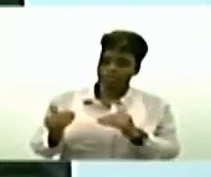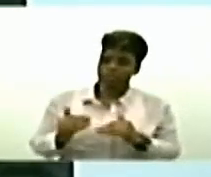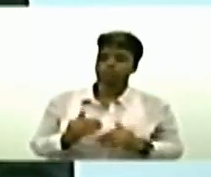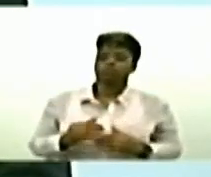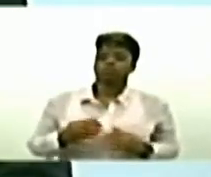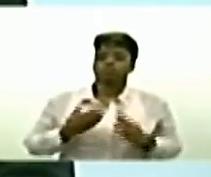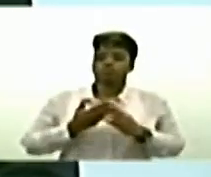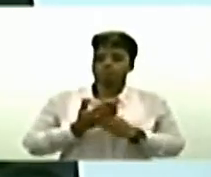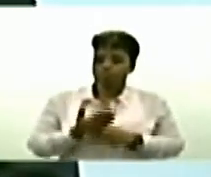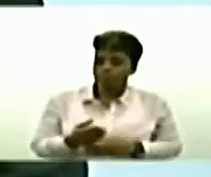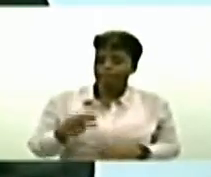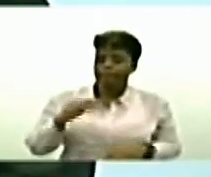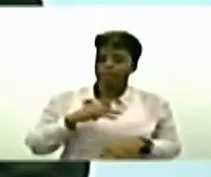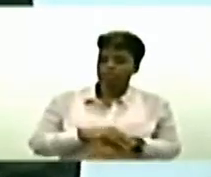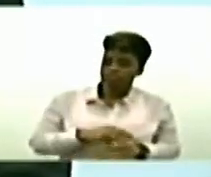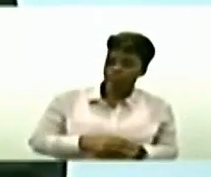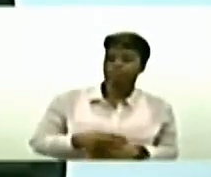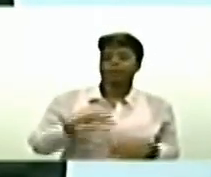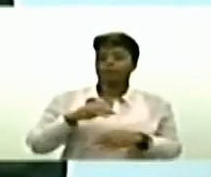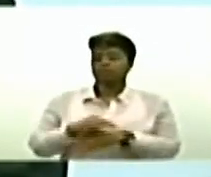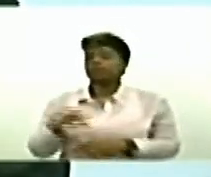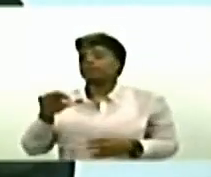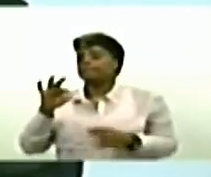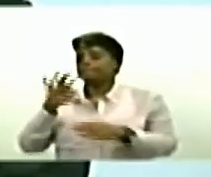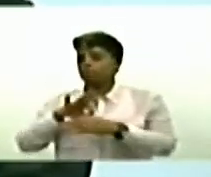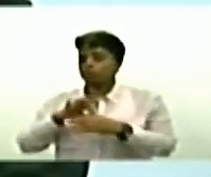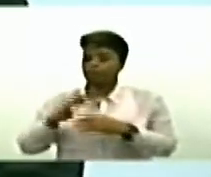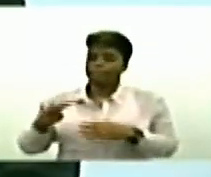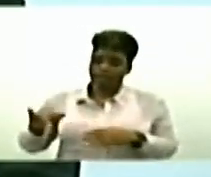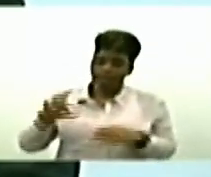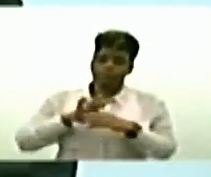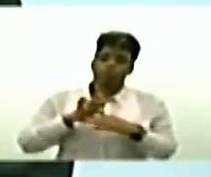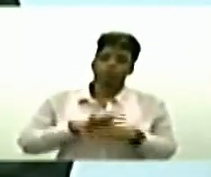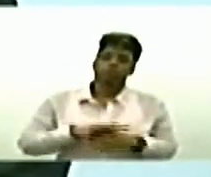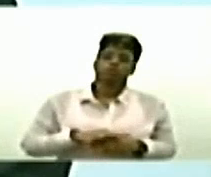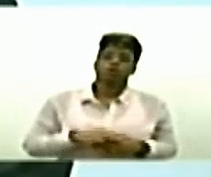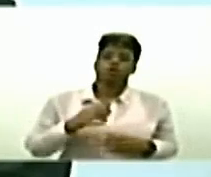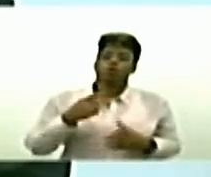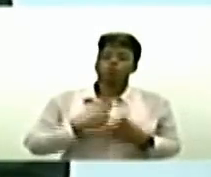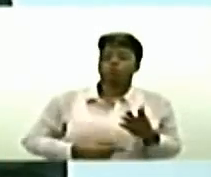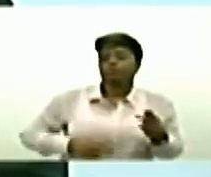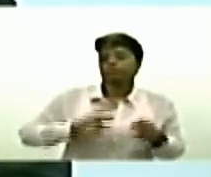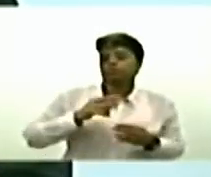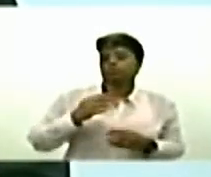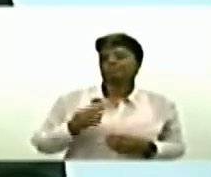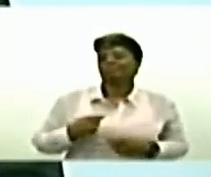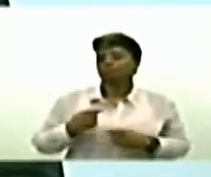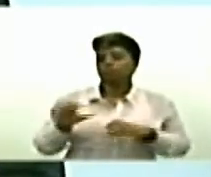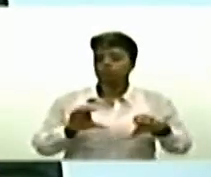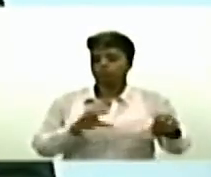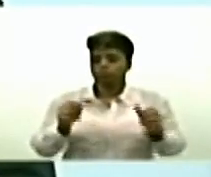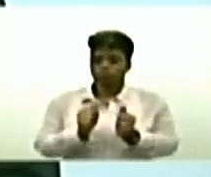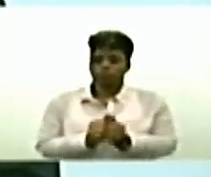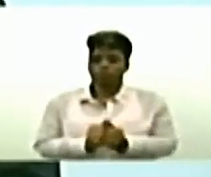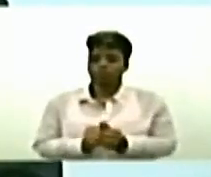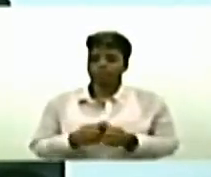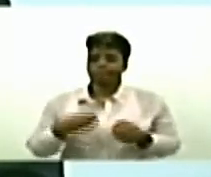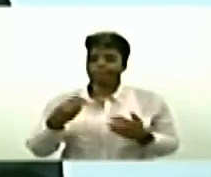ministry by ministry, vote by vote, the allocation of resources to the various